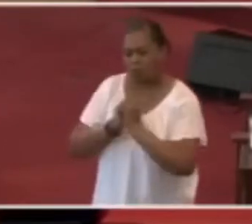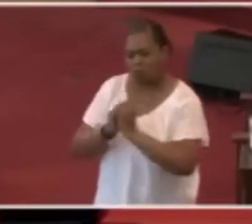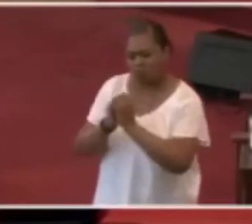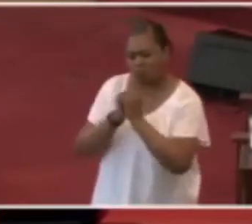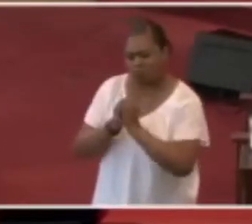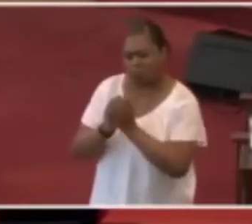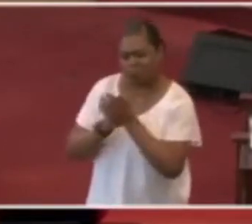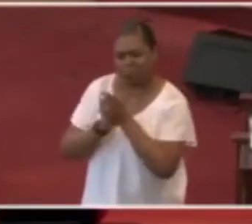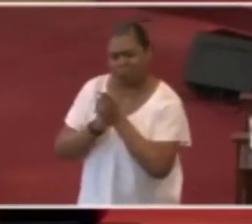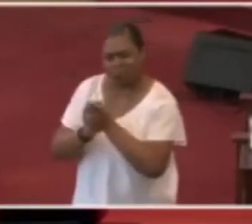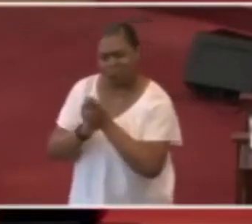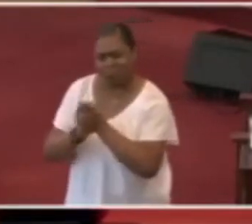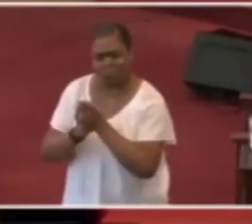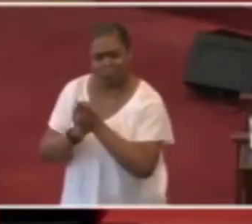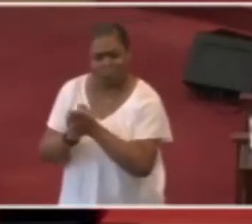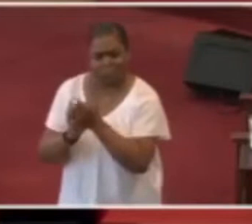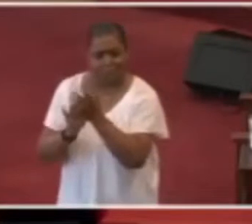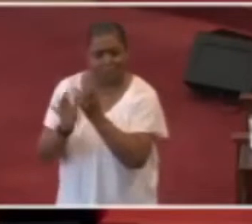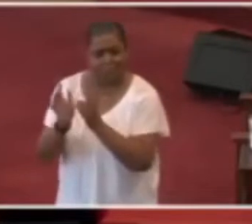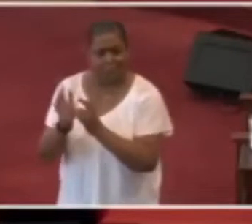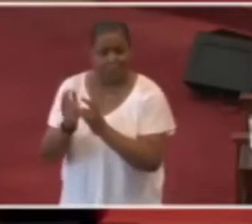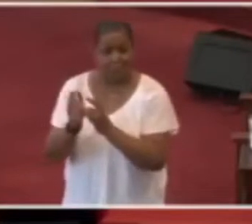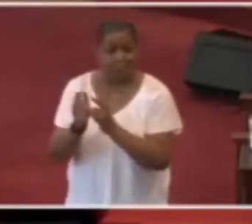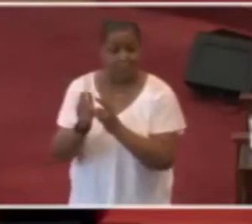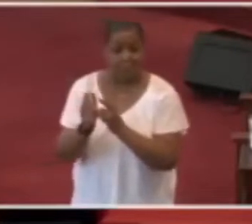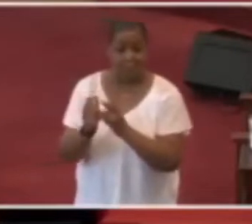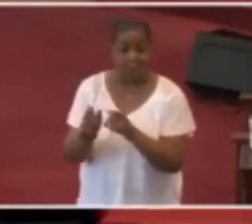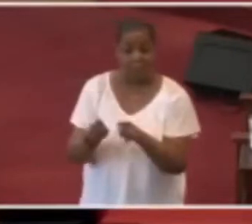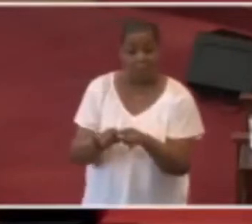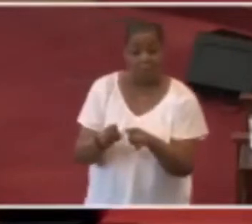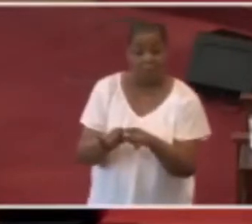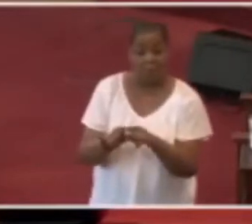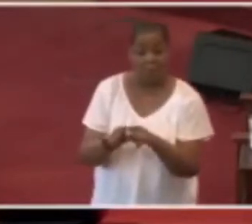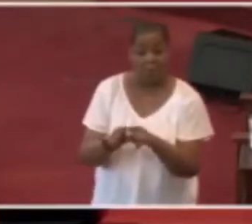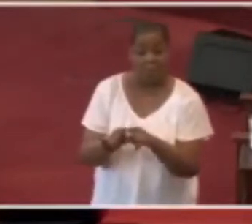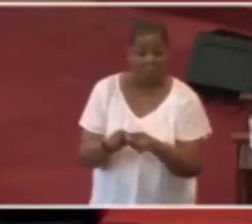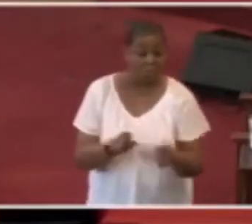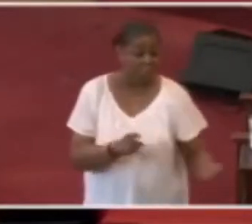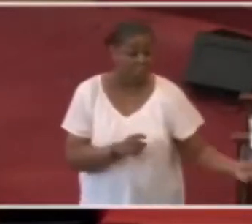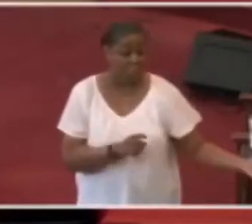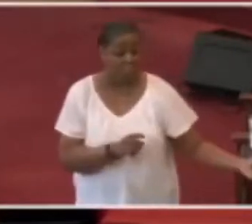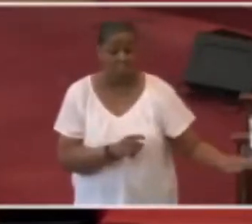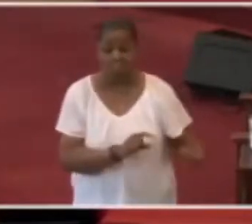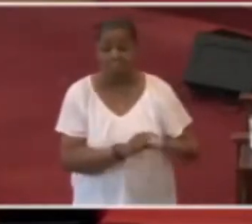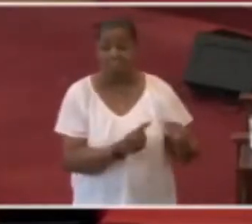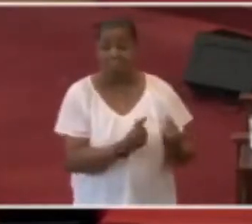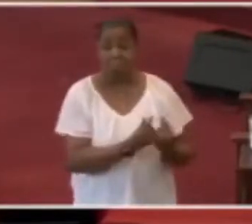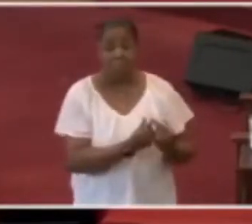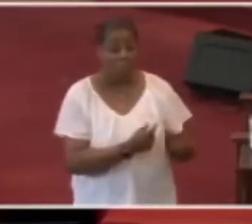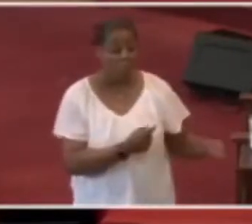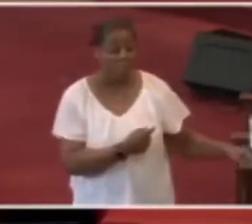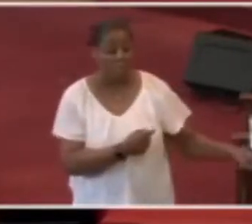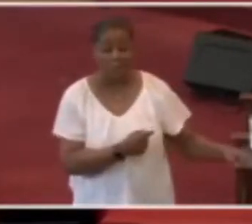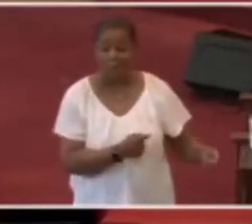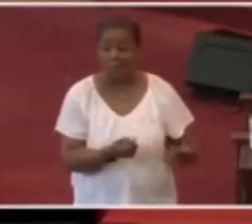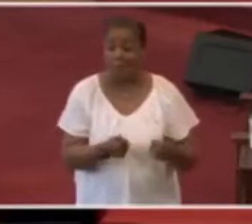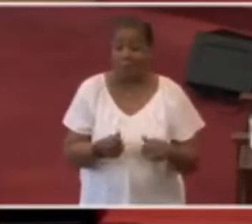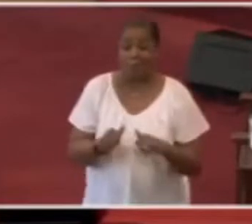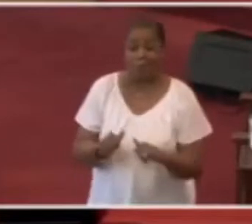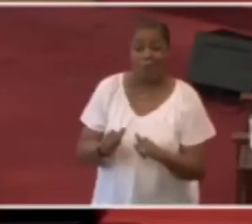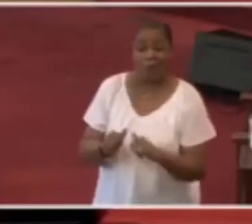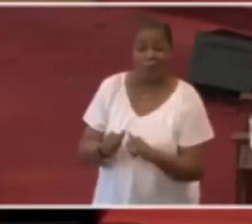crowd, and of course to the scorn of both the religious teachers and the Pharisees who are trying to